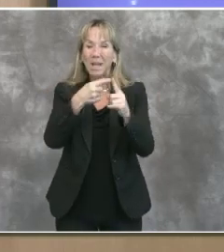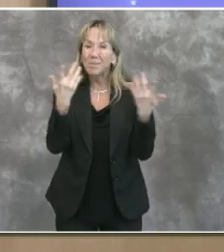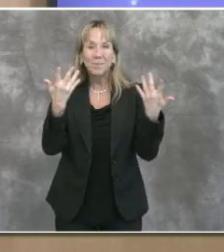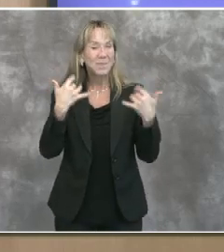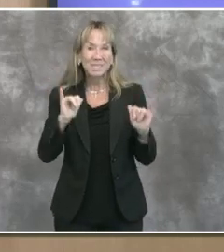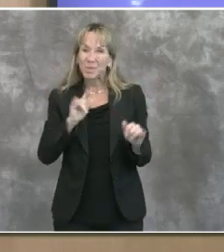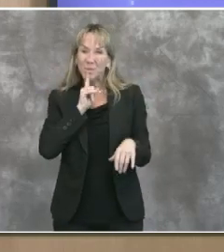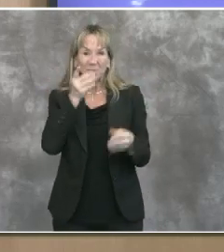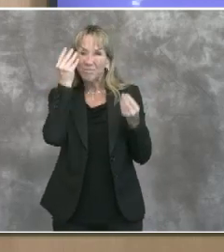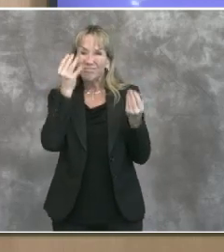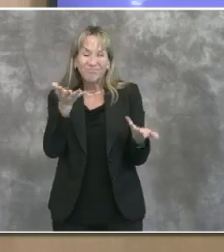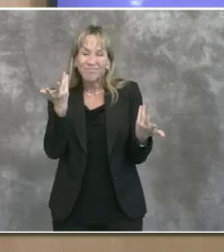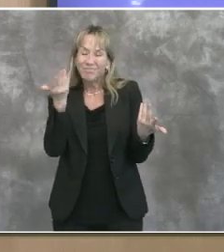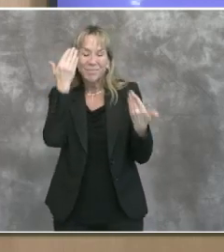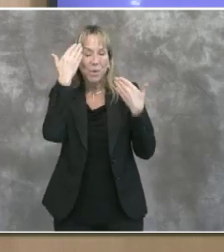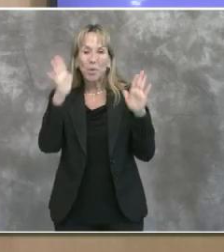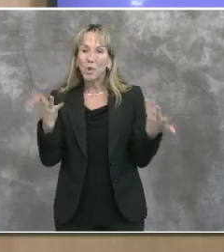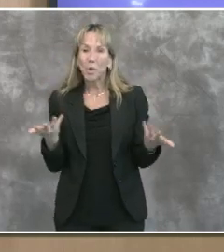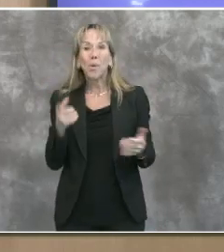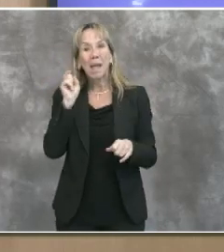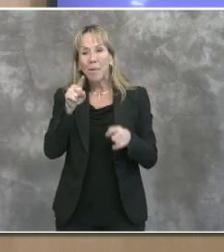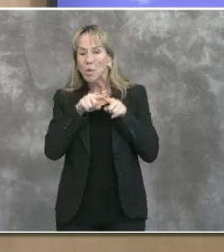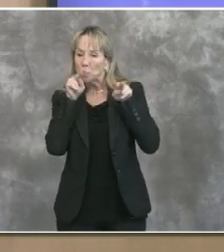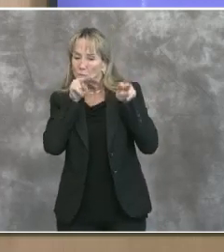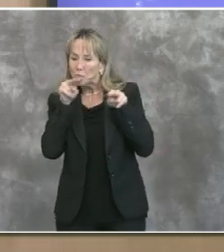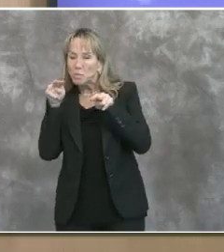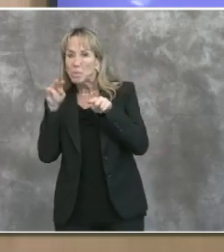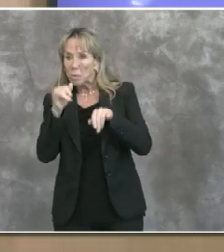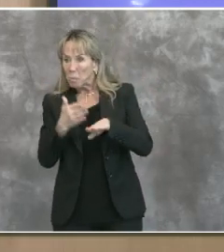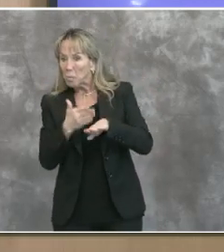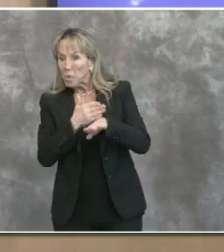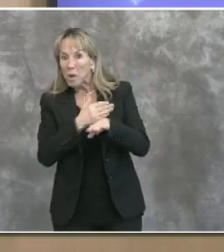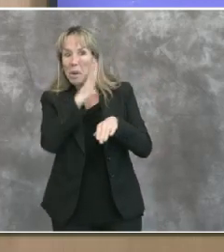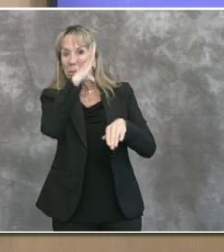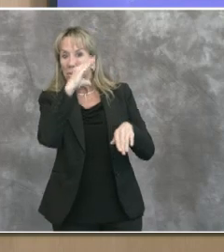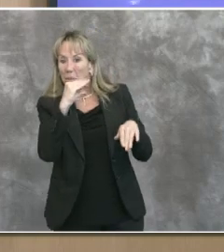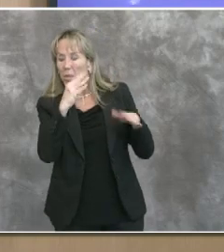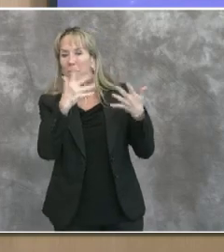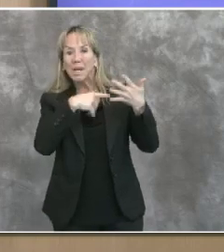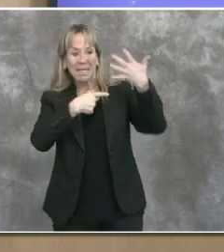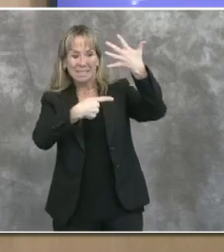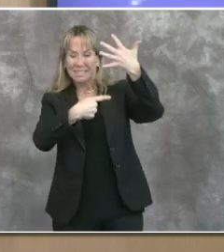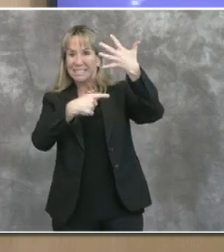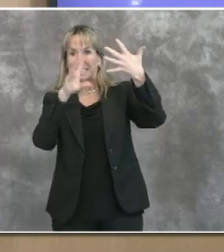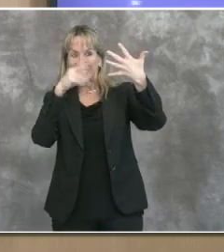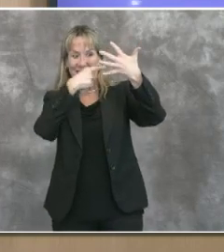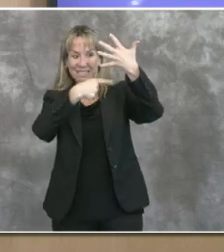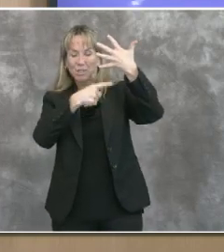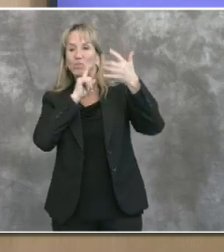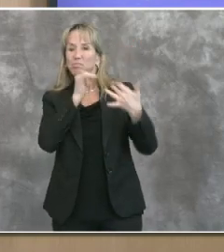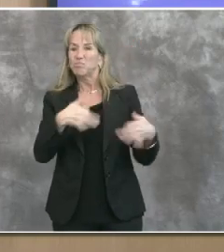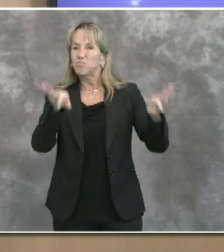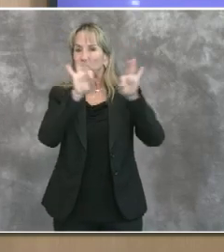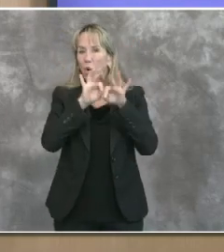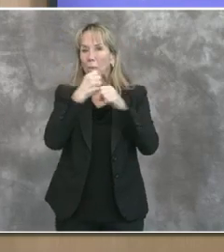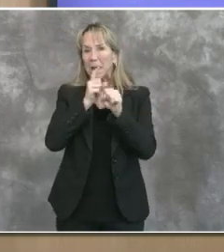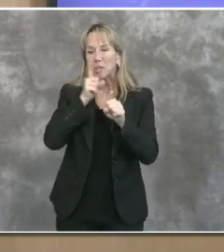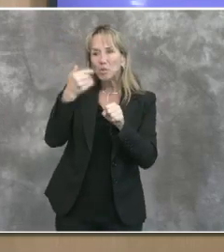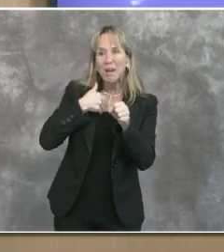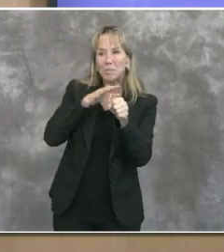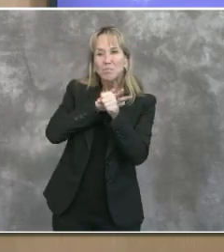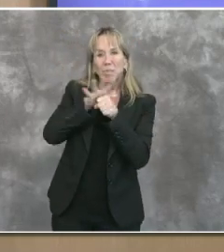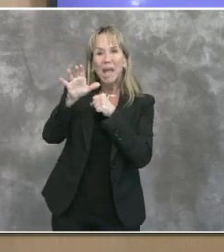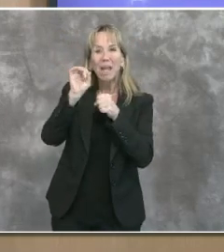The reality is we have to continue to assess our progress. We have some work to do in these 6 areas in building up our capacity, building up